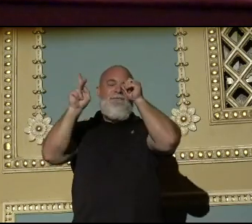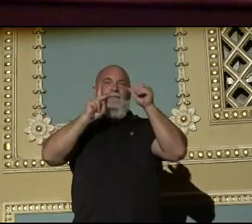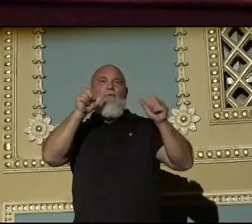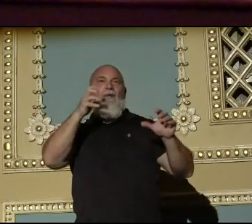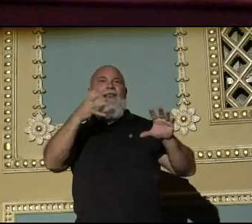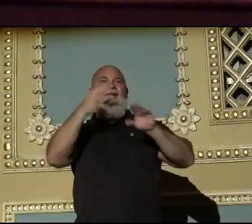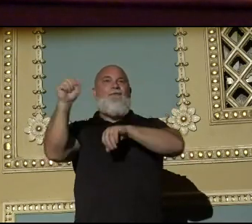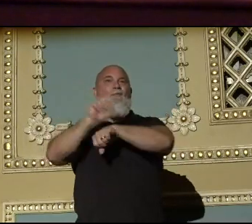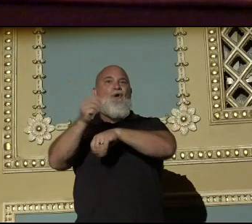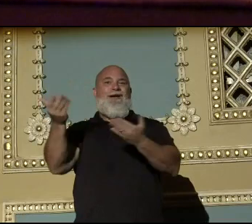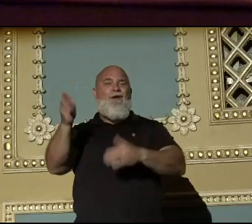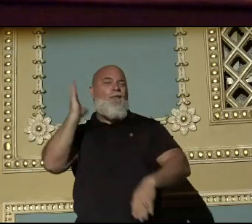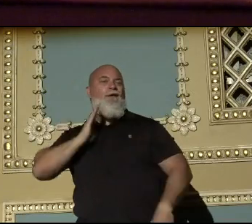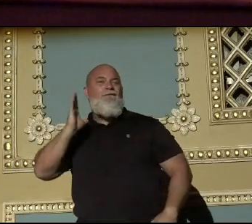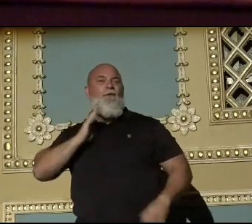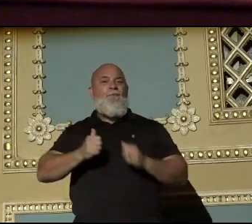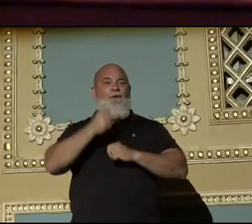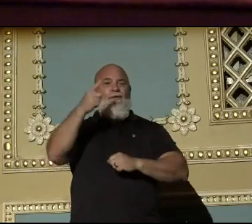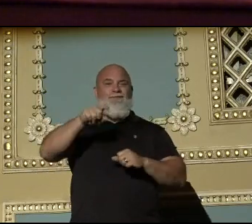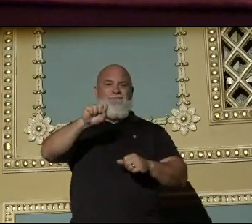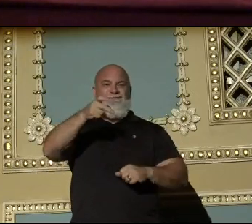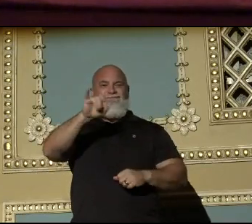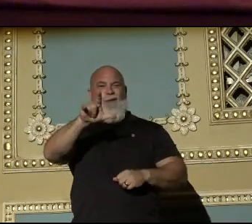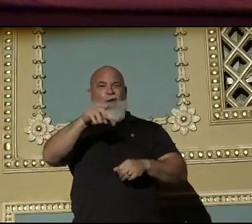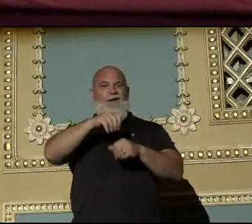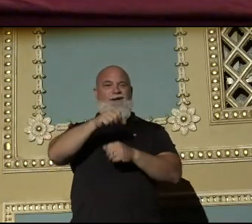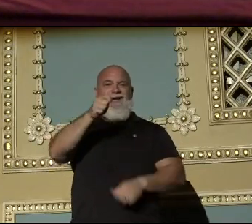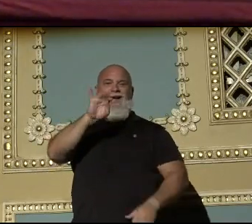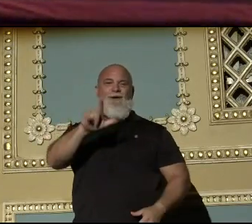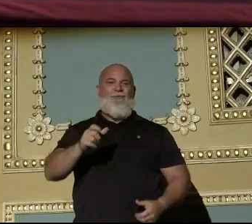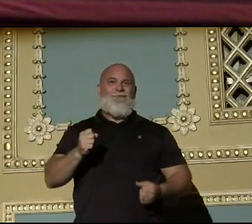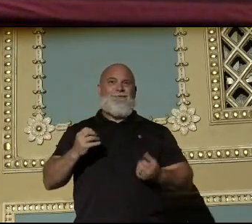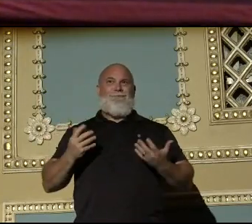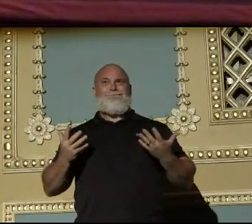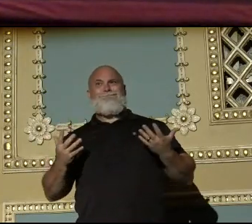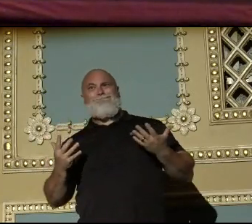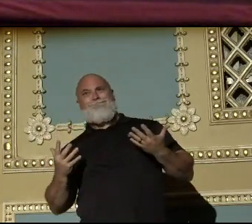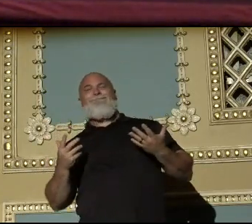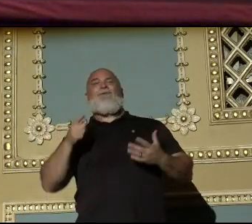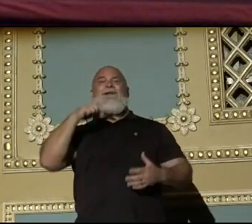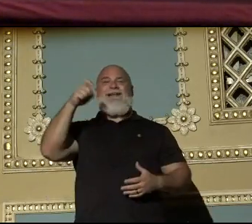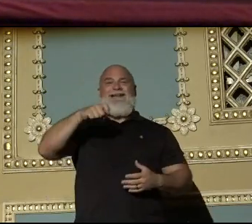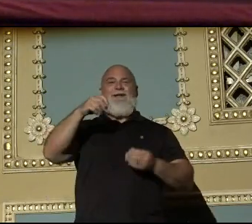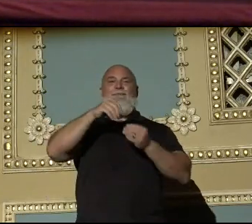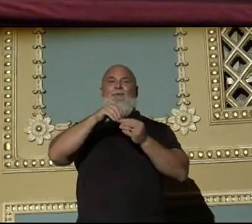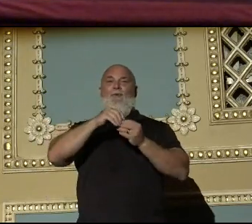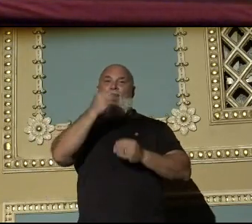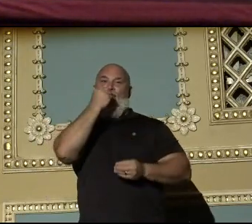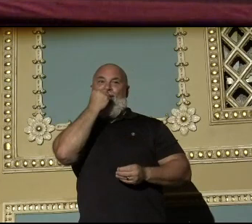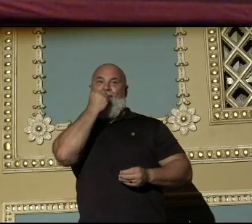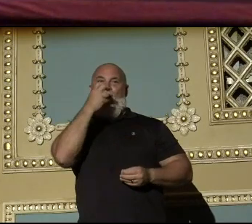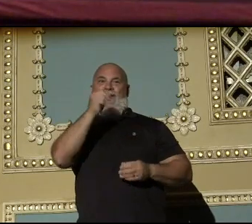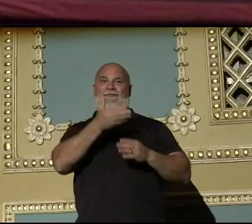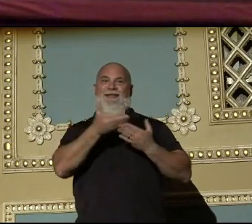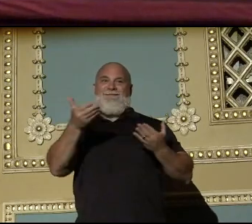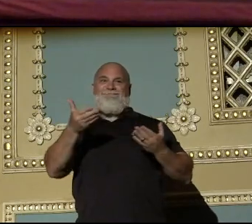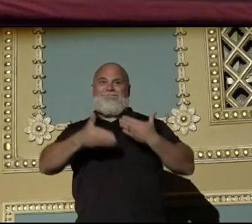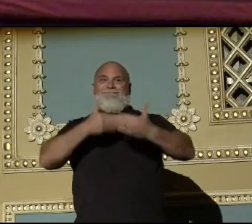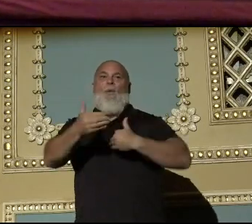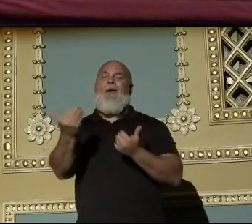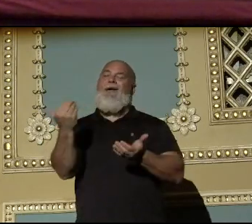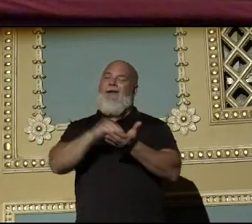people that worked here, and most of that spoiled in April. So you're going to need some more food when things get back and